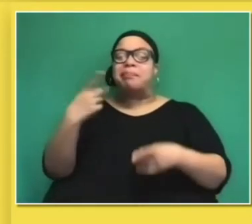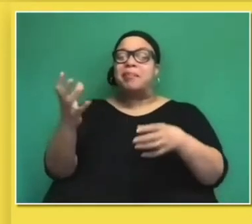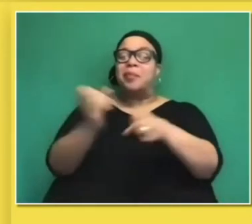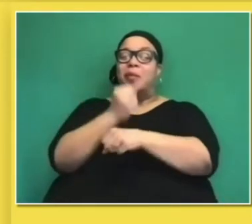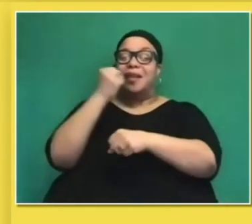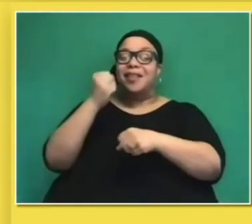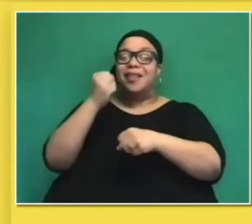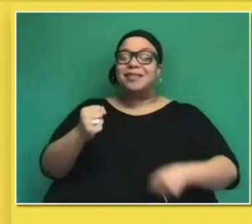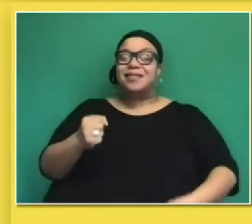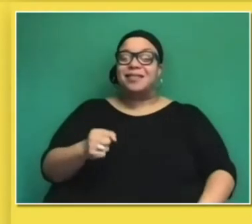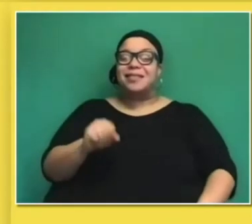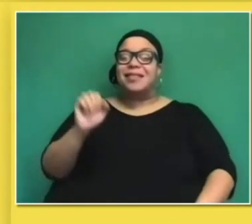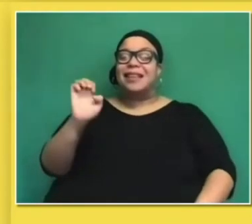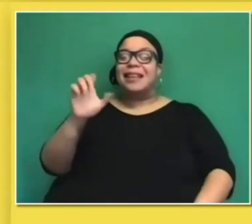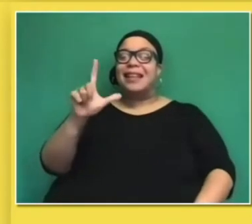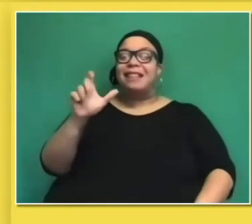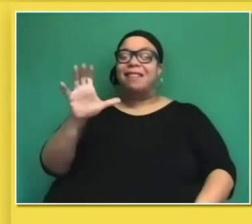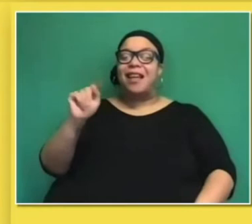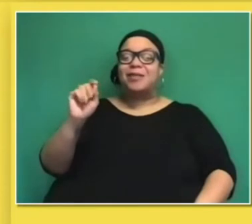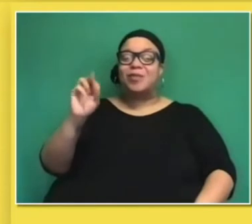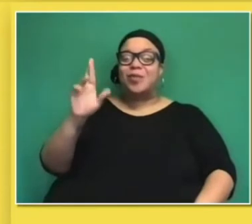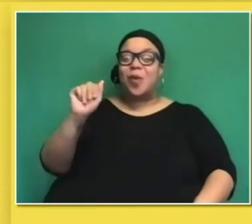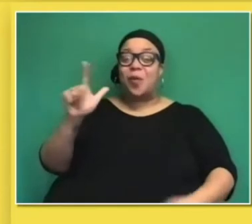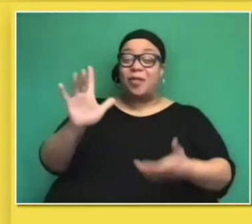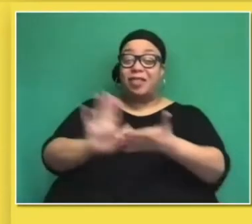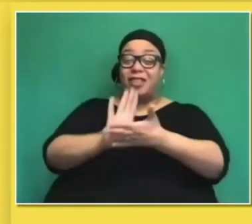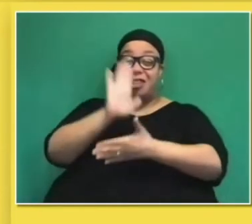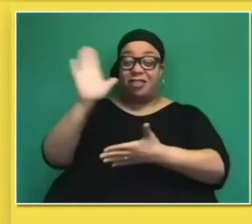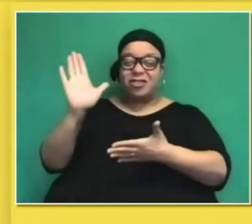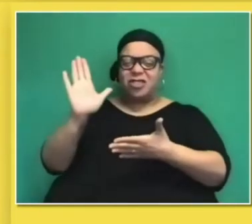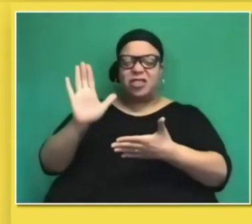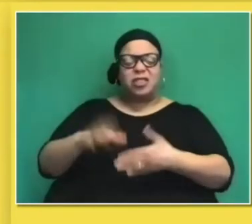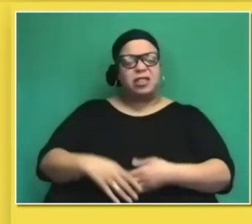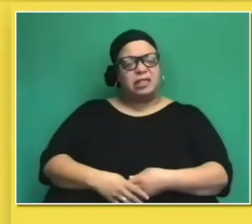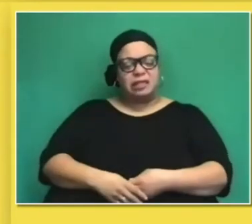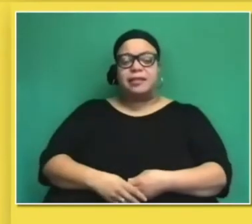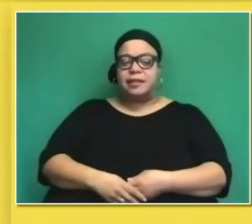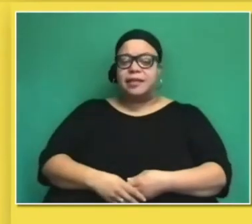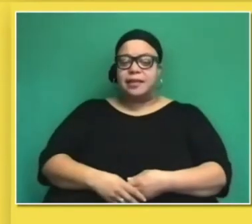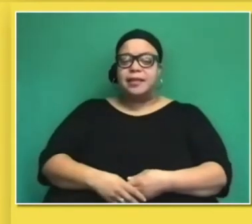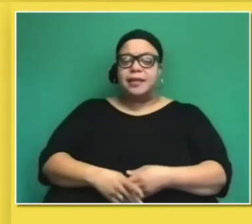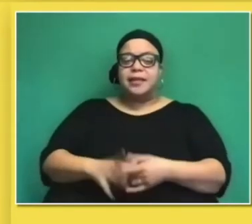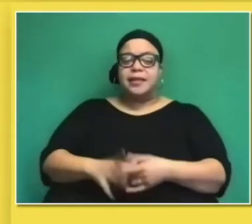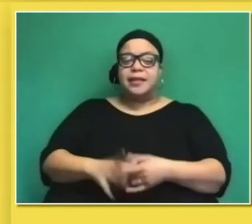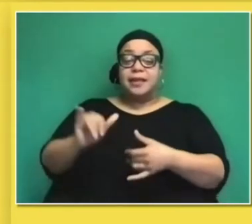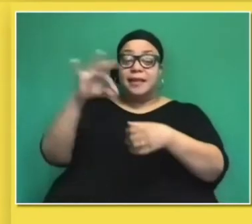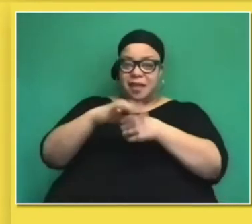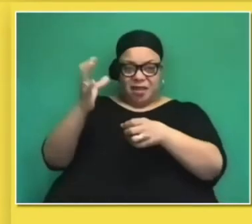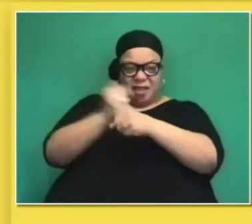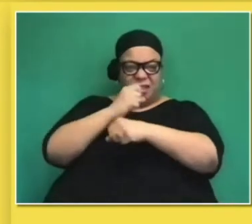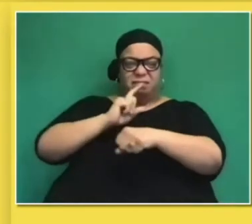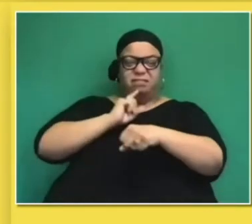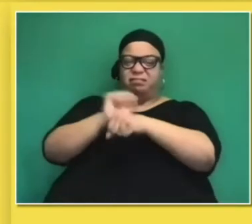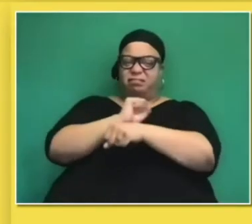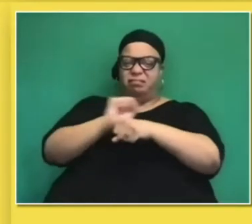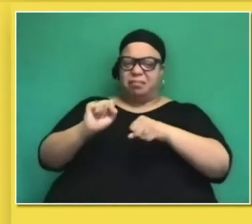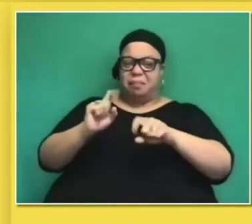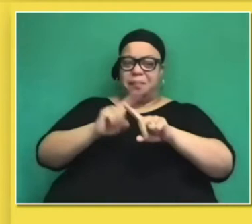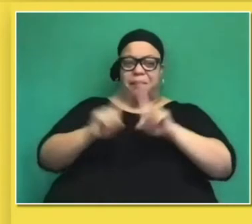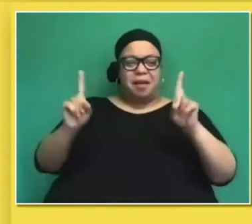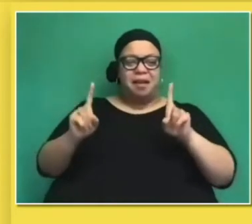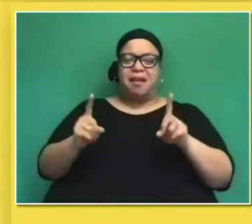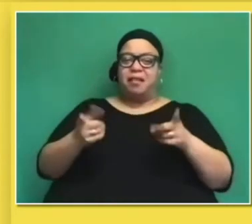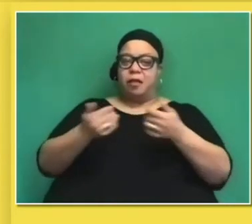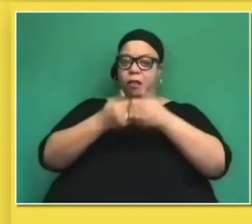in red the counties he won, despite losing the national popular vote to Hillary Clinton by more